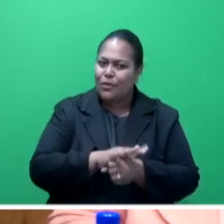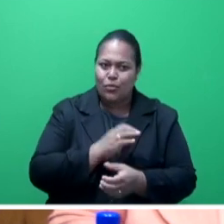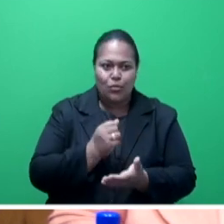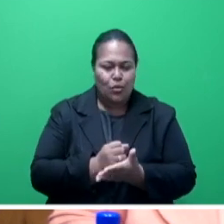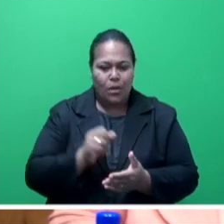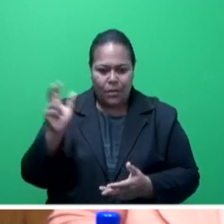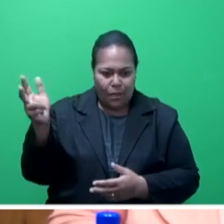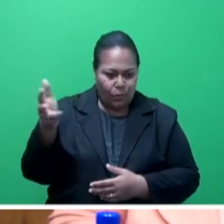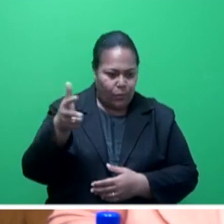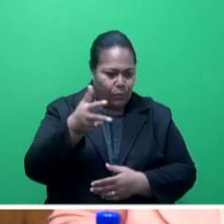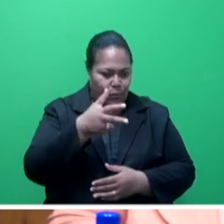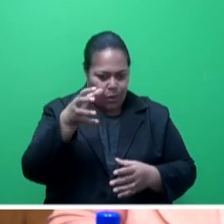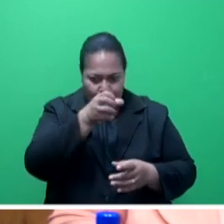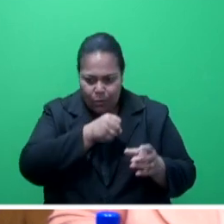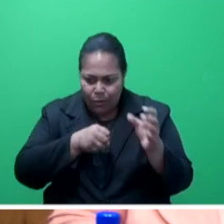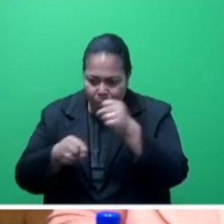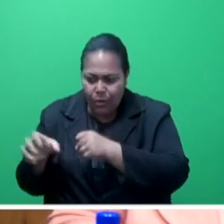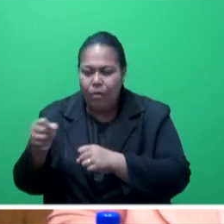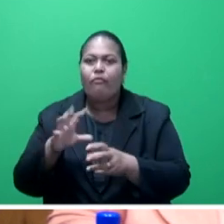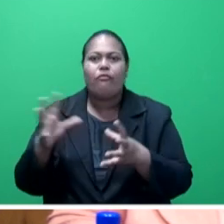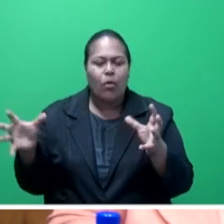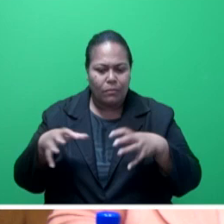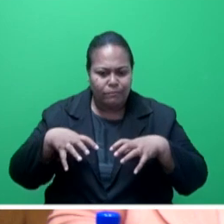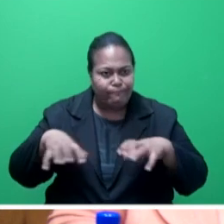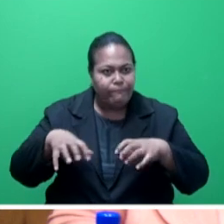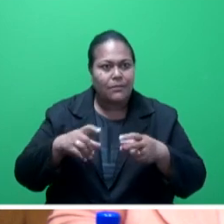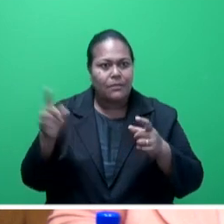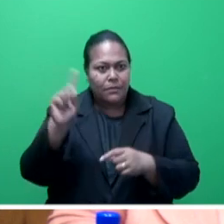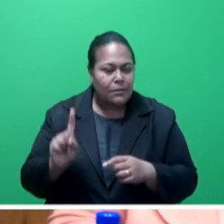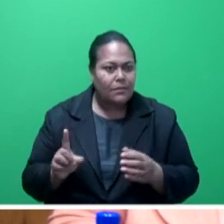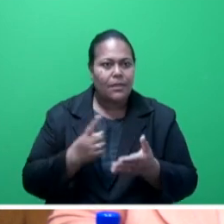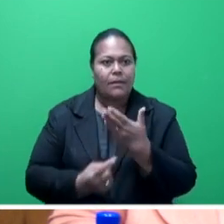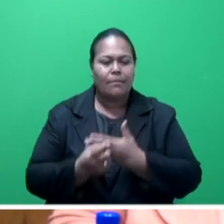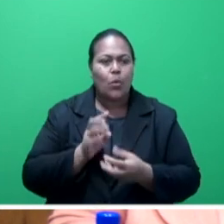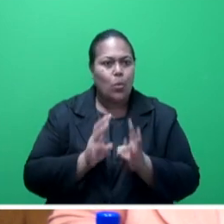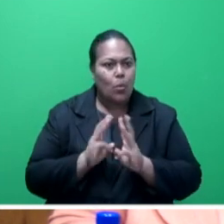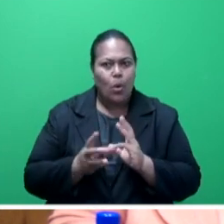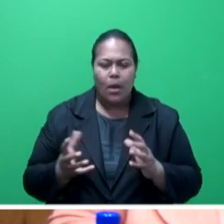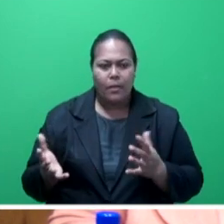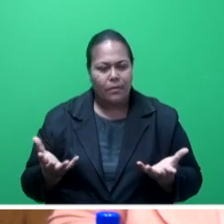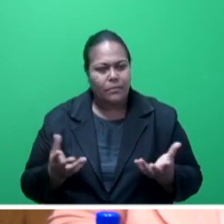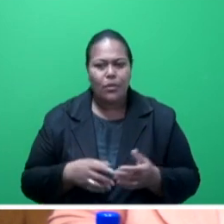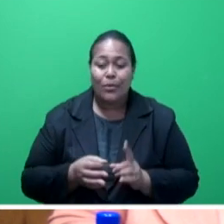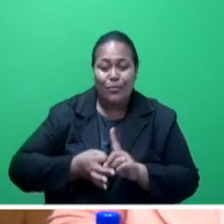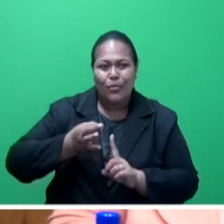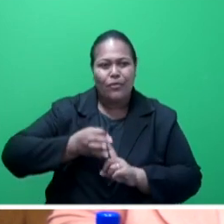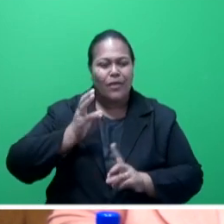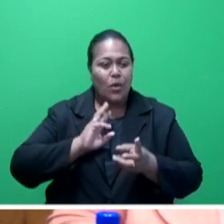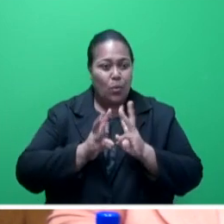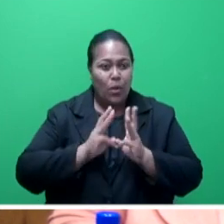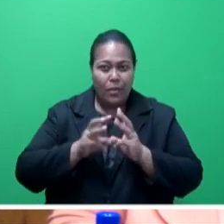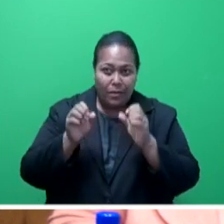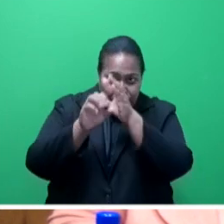extreme rainfall and the thunderstorms that will impact us. Improving weather forecasts is very important. It helps all of